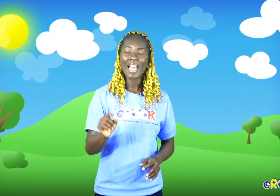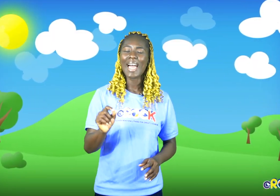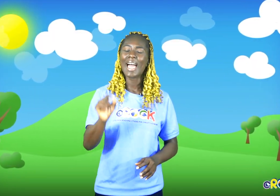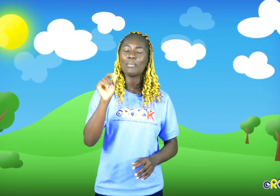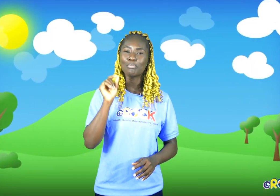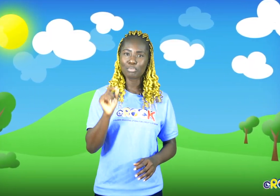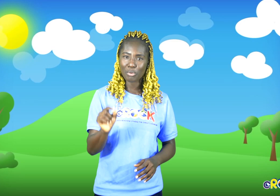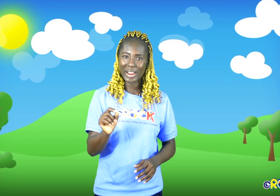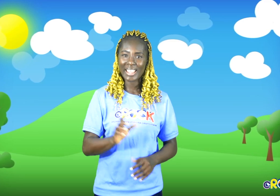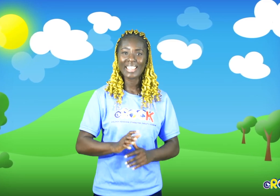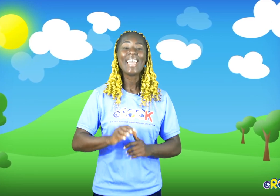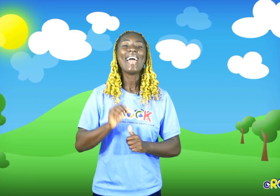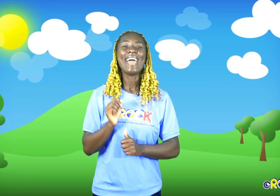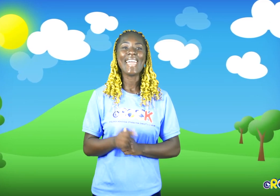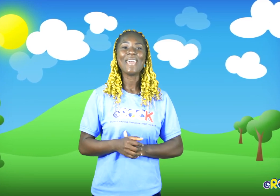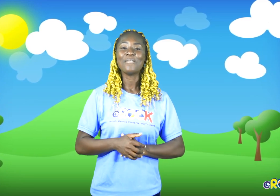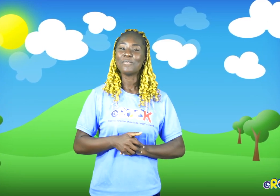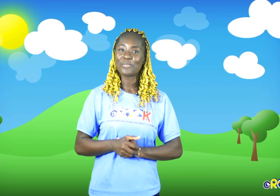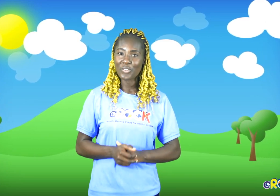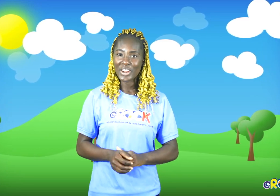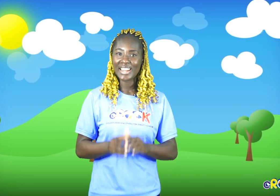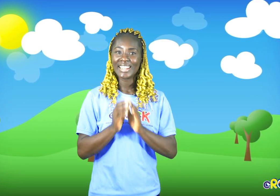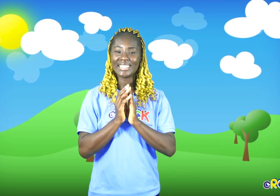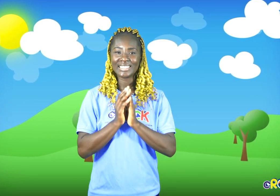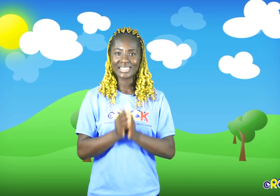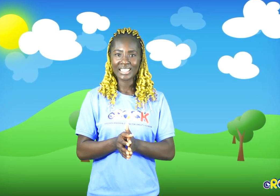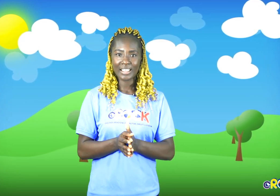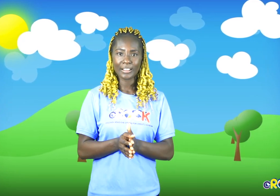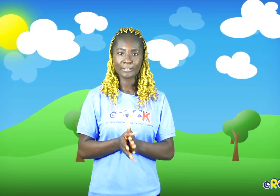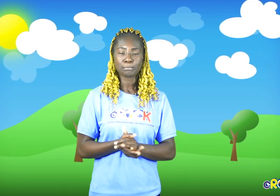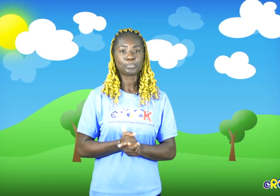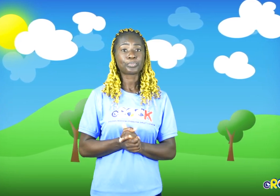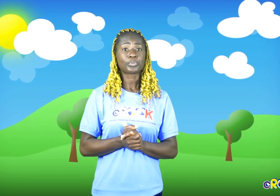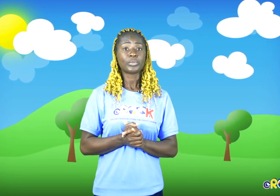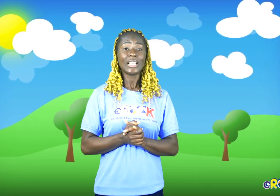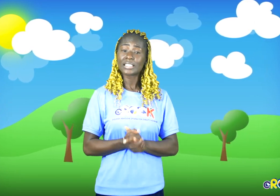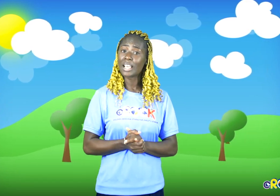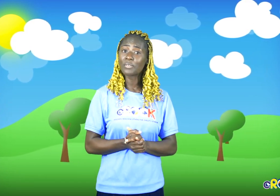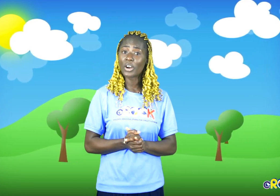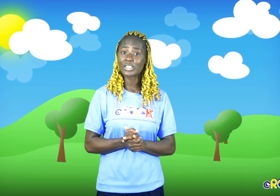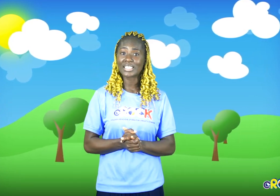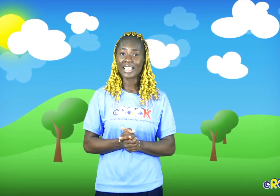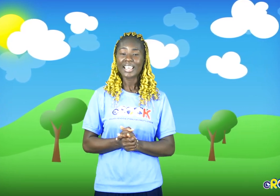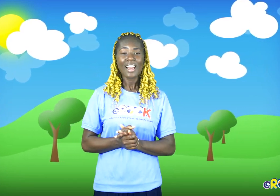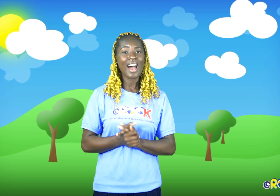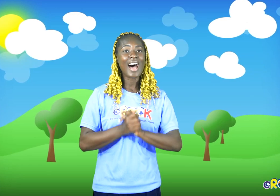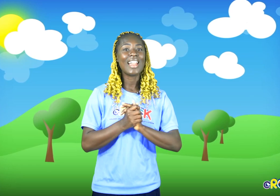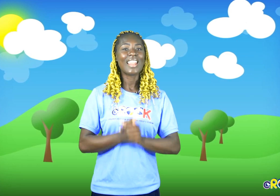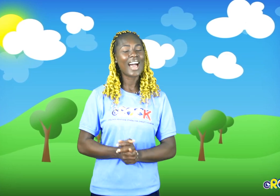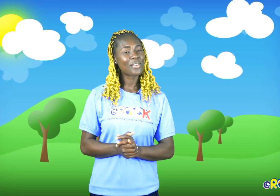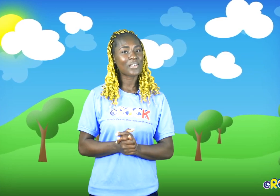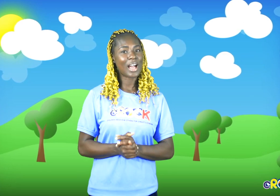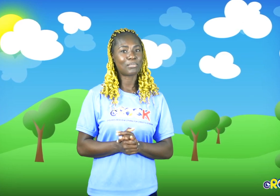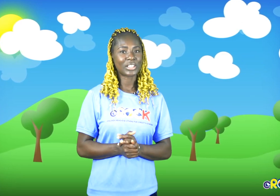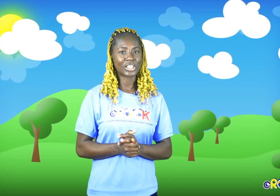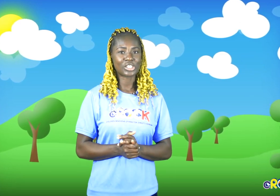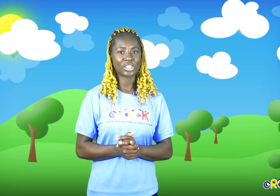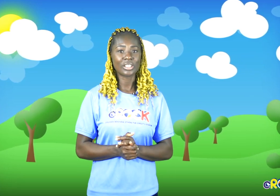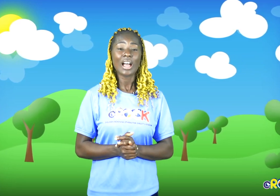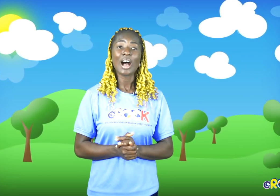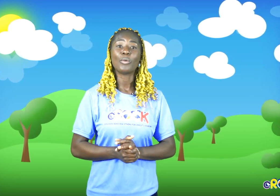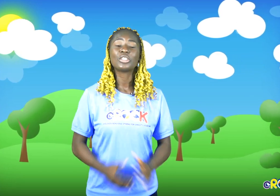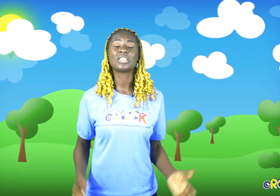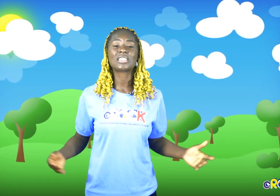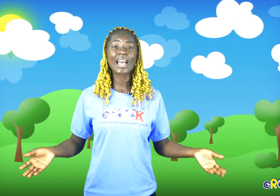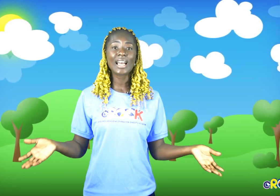Bible and pray every day. It's time for us to take our life